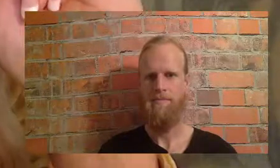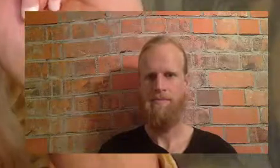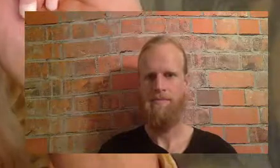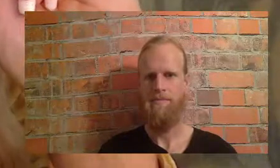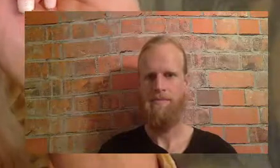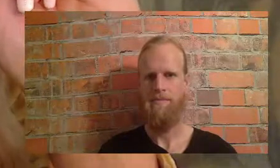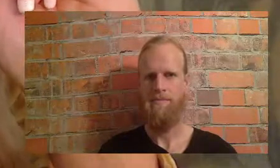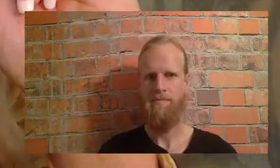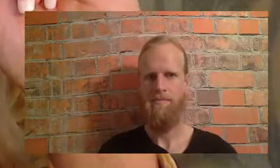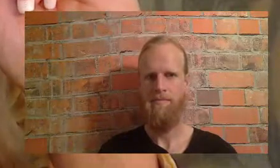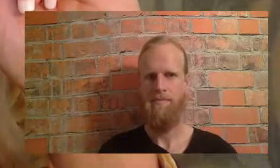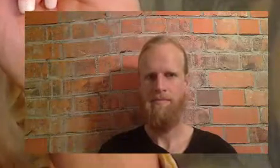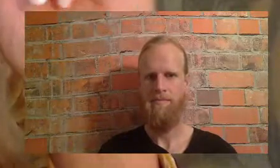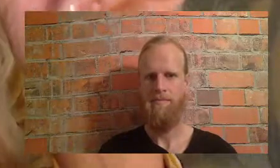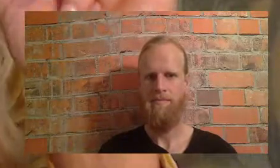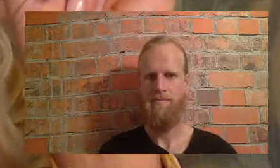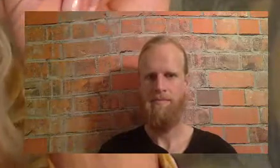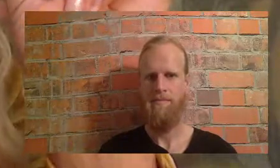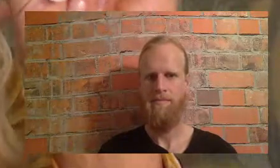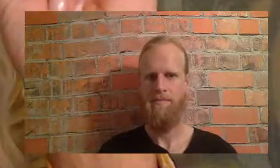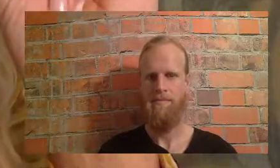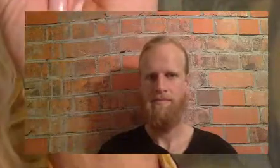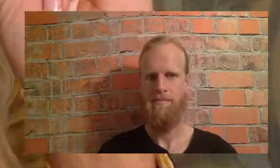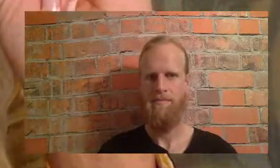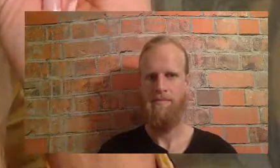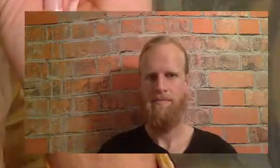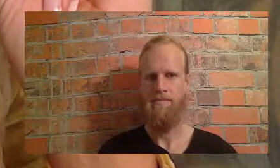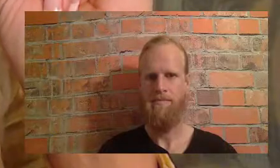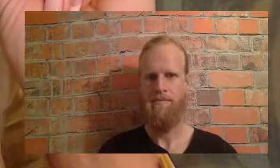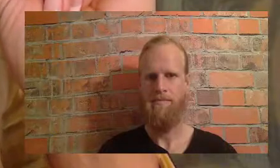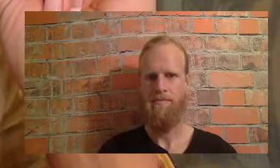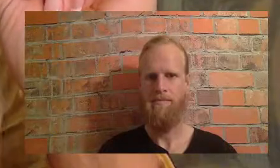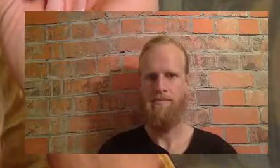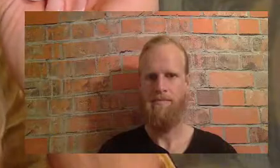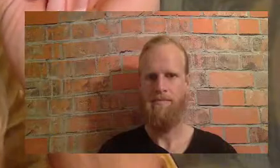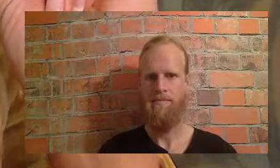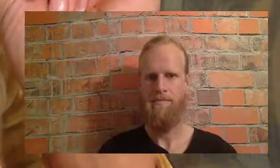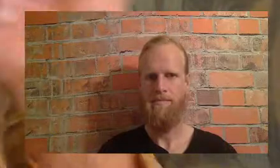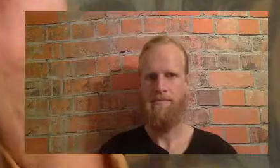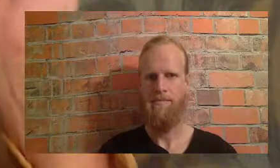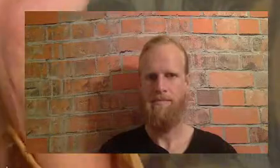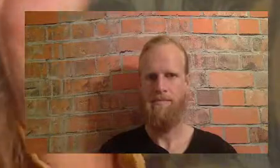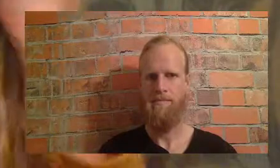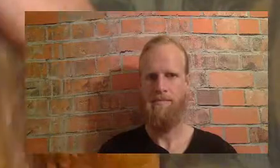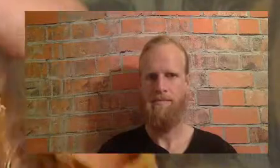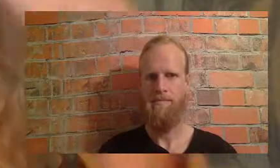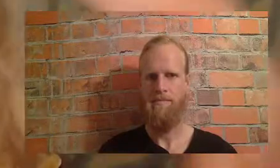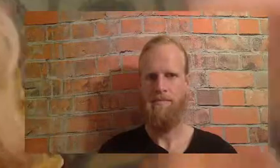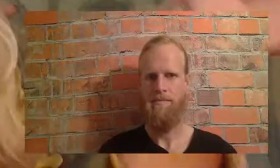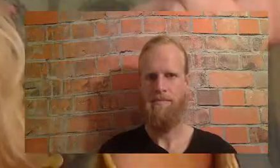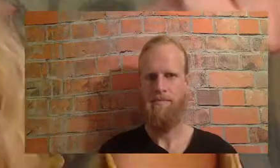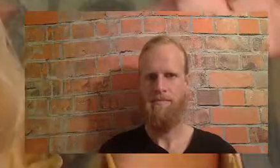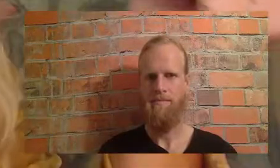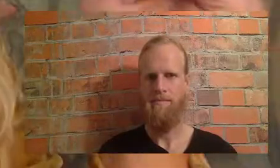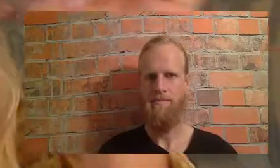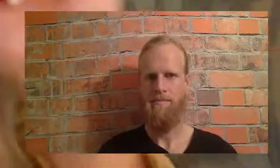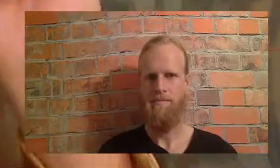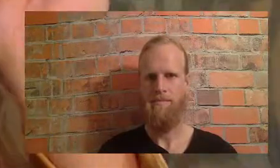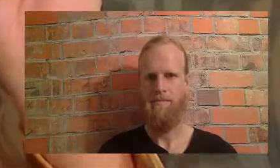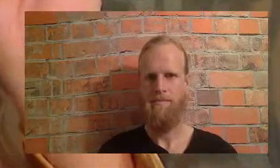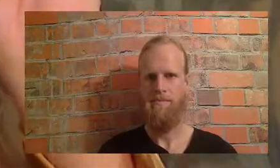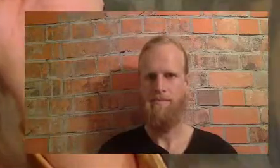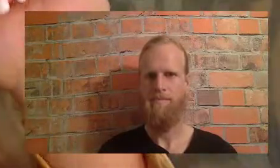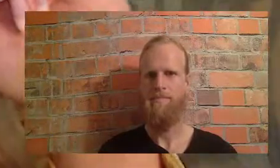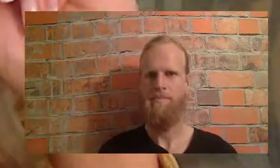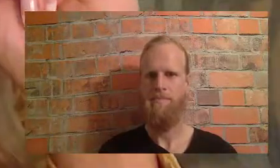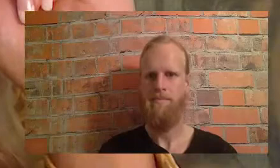to a 7. Lynette, down from a 10 to a 5. Wow. Yes, it's exciting, right? We